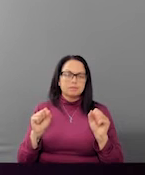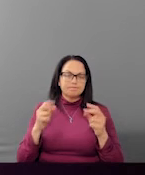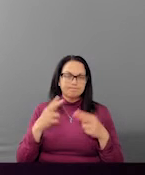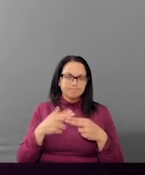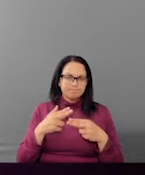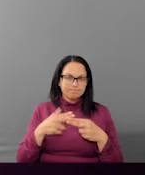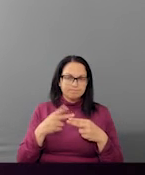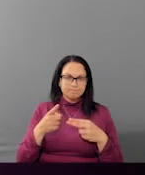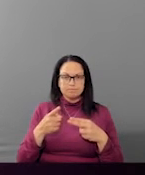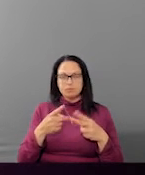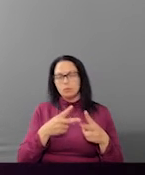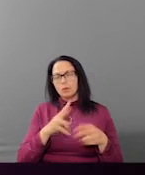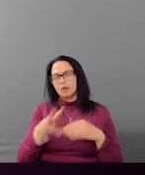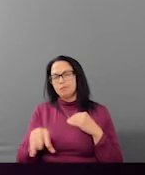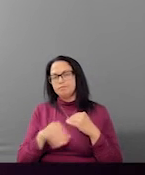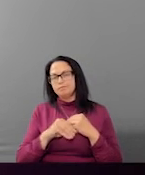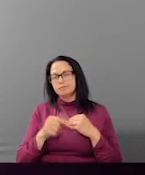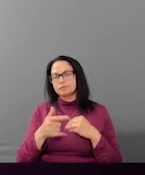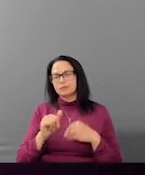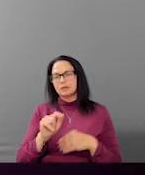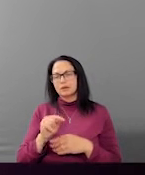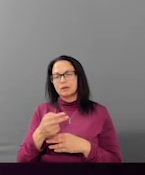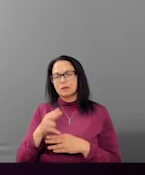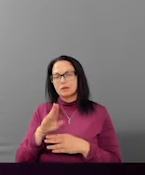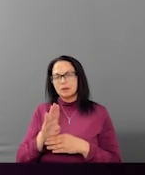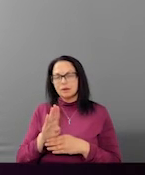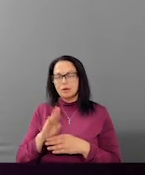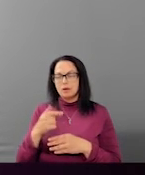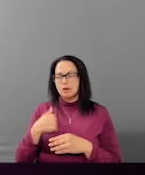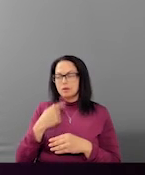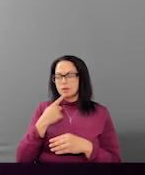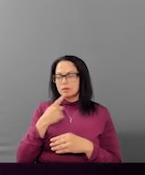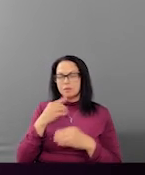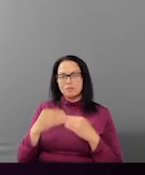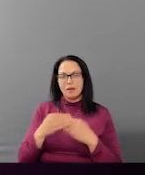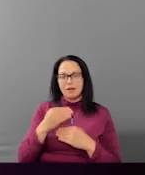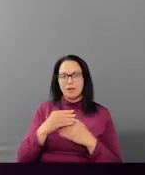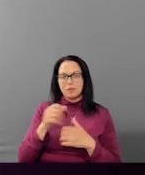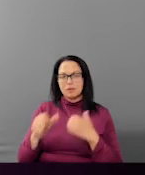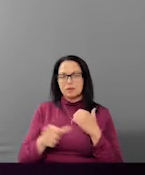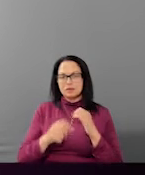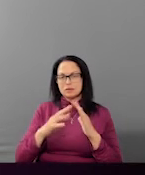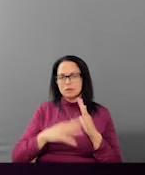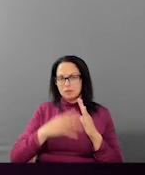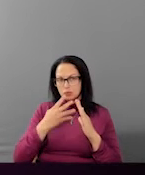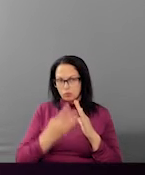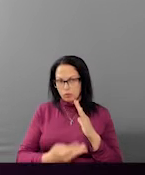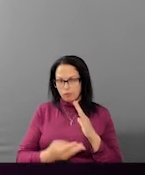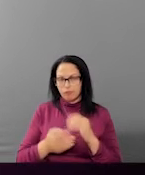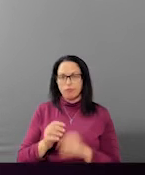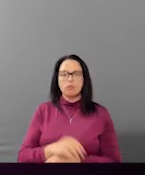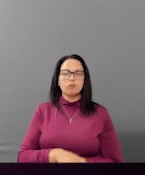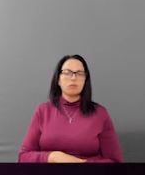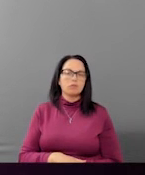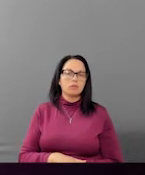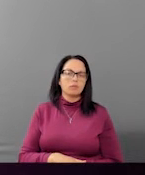your GitHub, and then the name of this, what did I say, Miami subgraph. Did I say subgraph? Yeah.